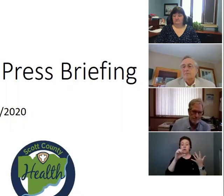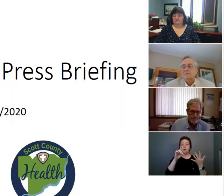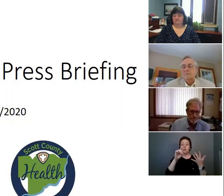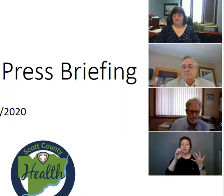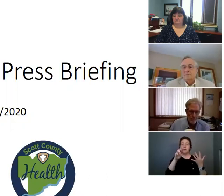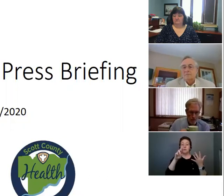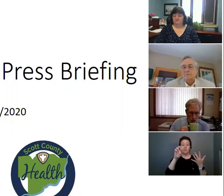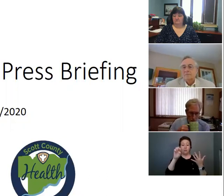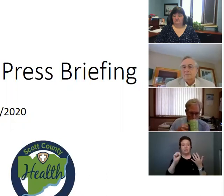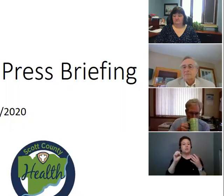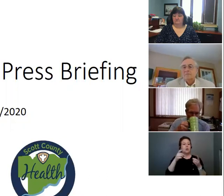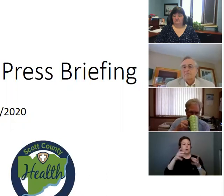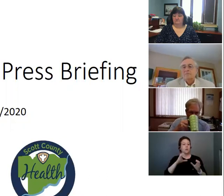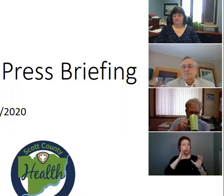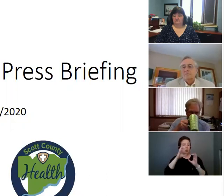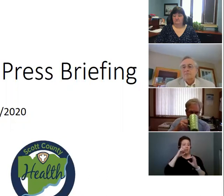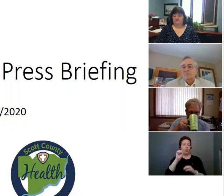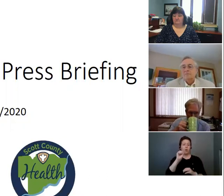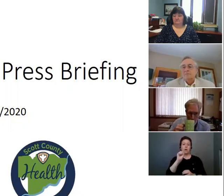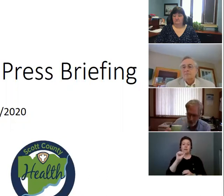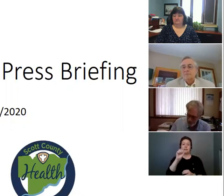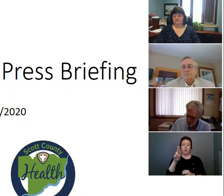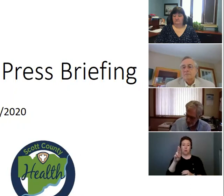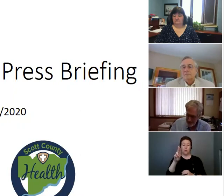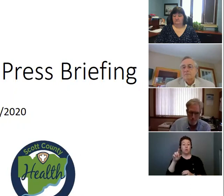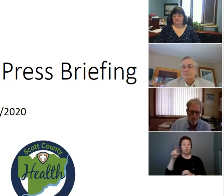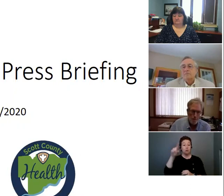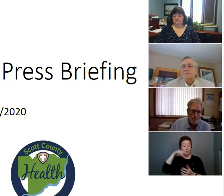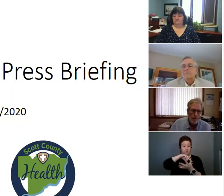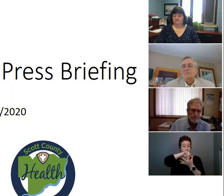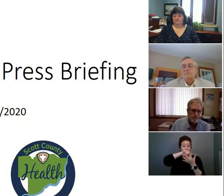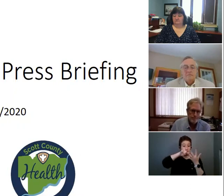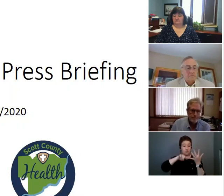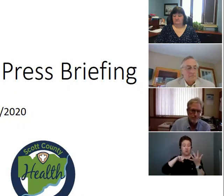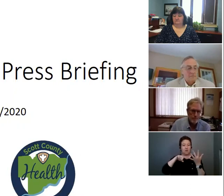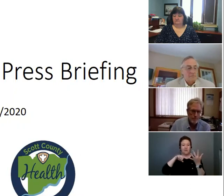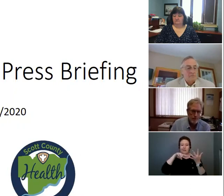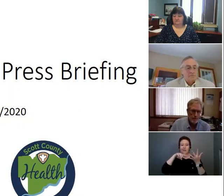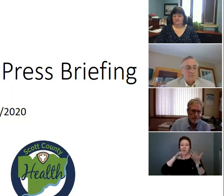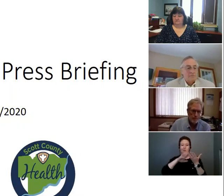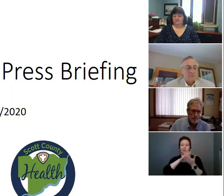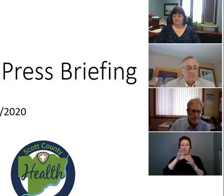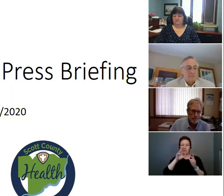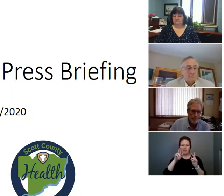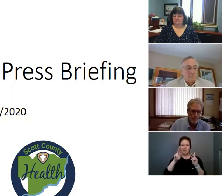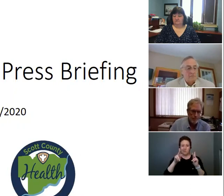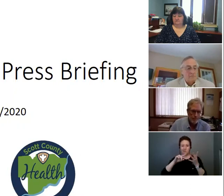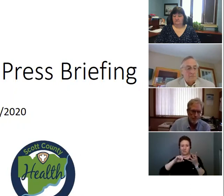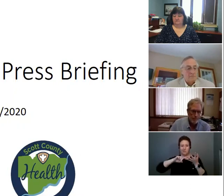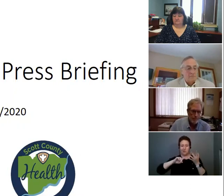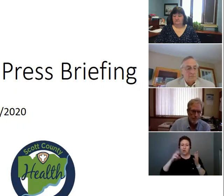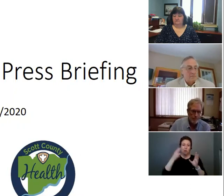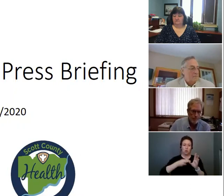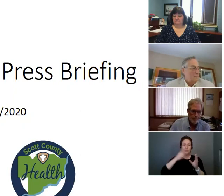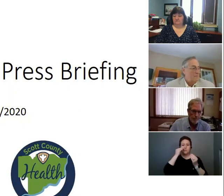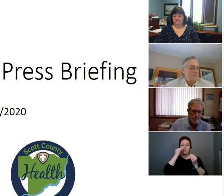St. Ambrose University. So these partners from our community's institutions of higher education are joining us today to share their planning